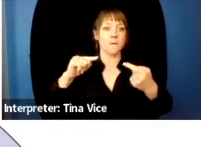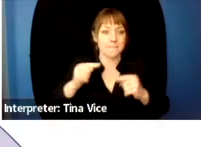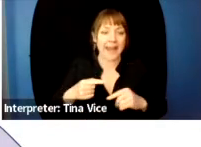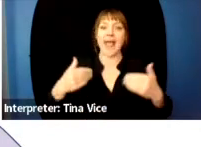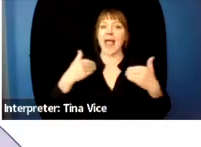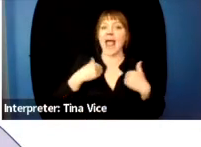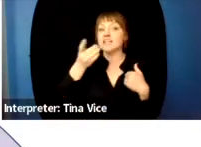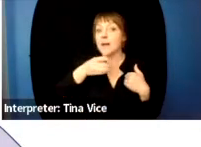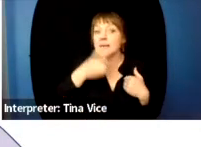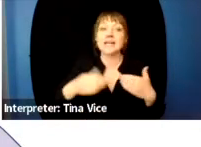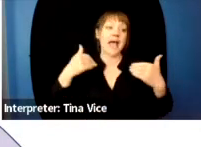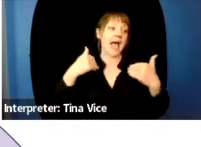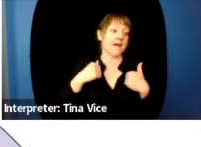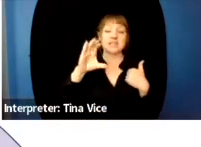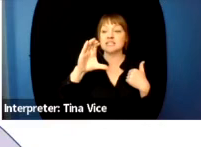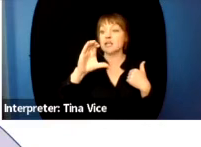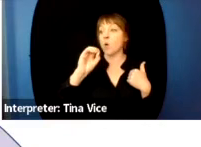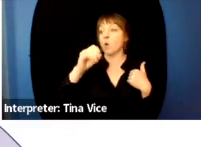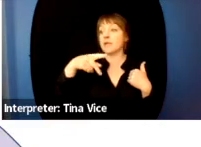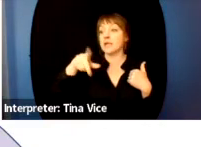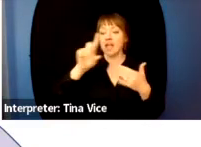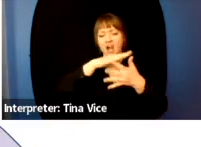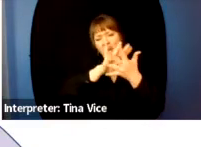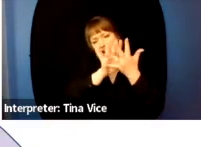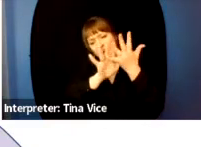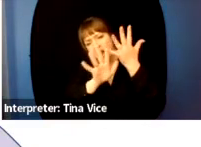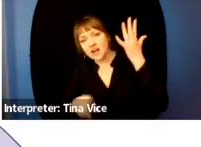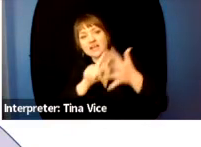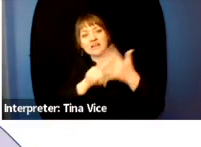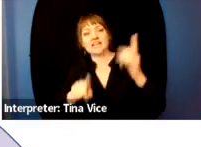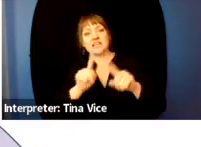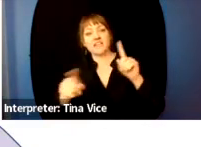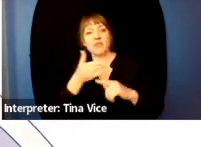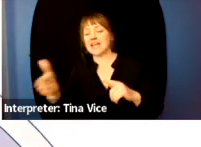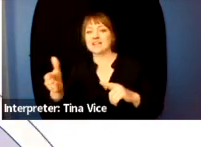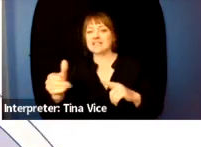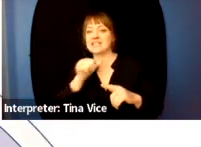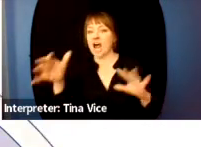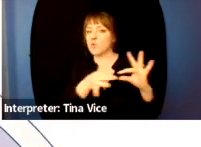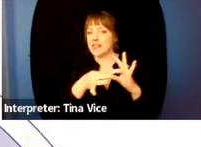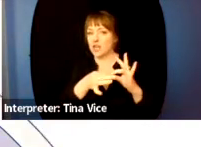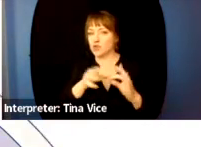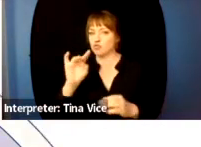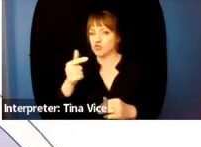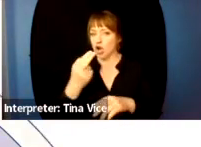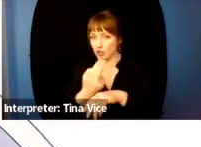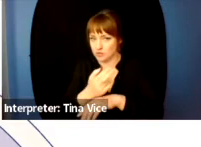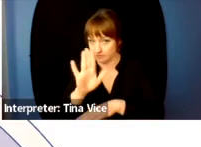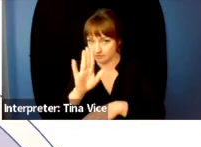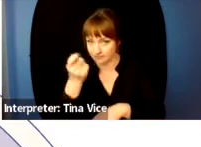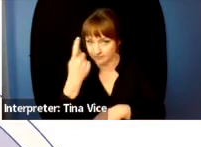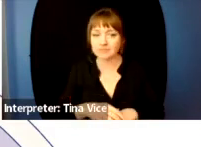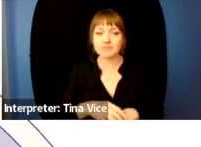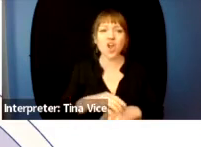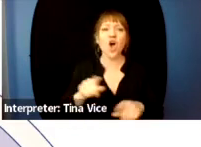diabetes, have COPD, and lots of those things are independent of their drug use. And then we have it coming from everywhere else